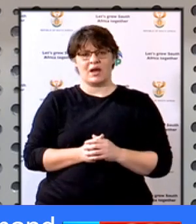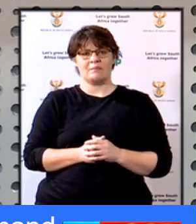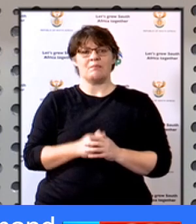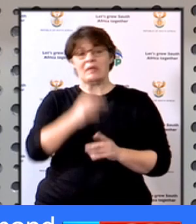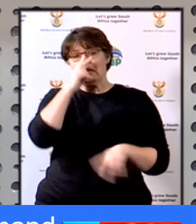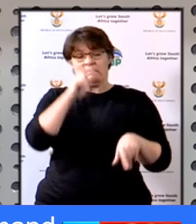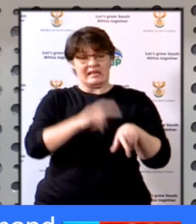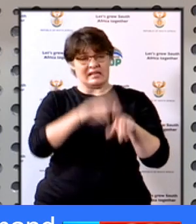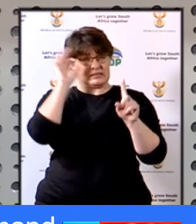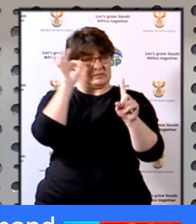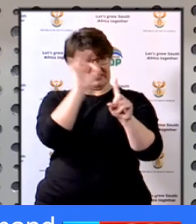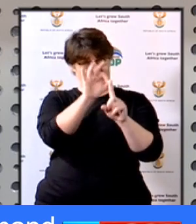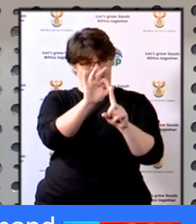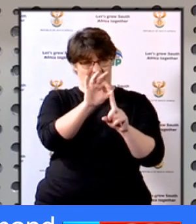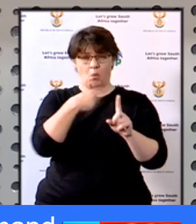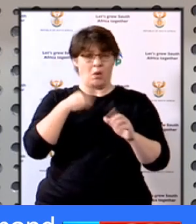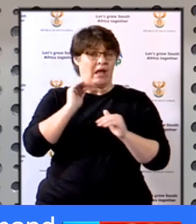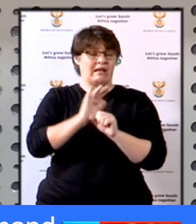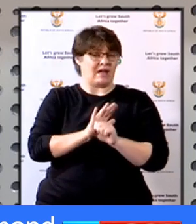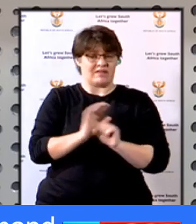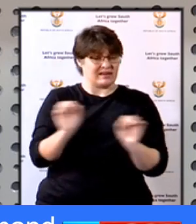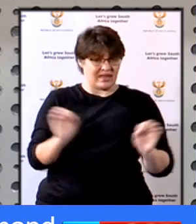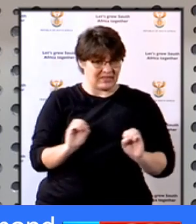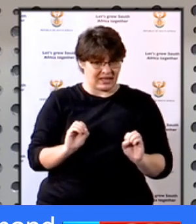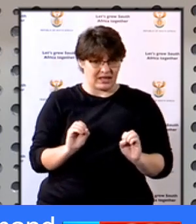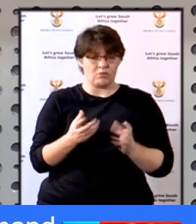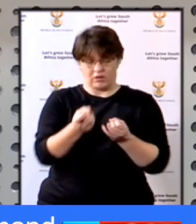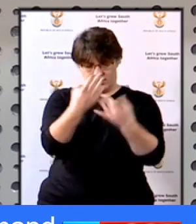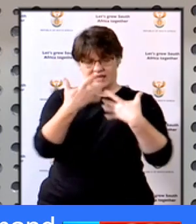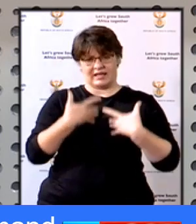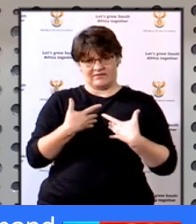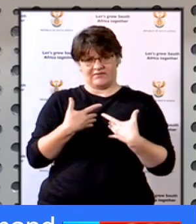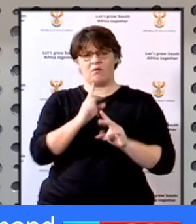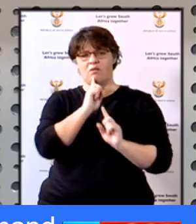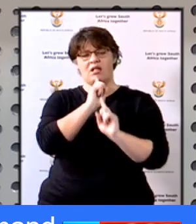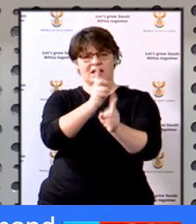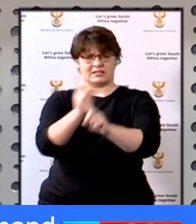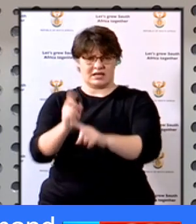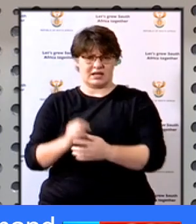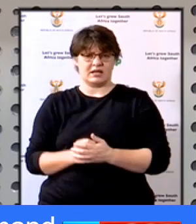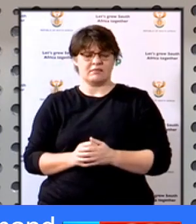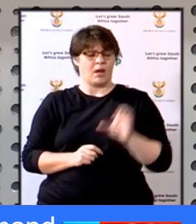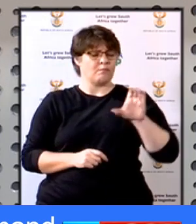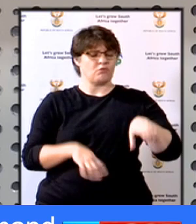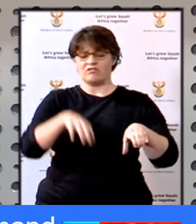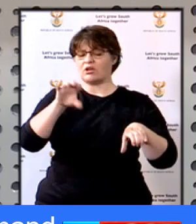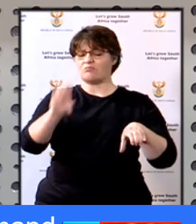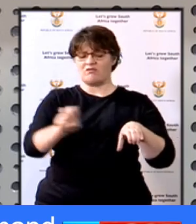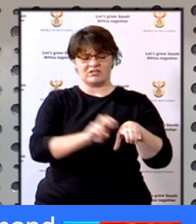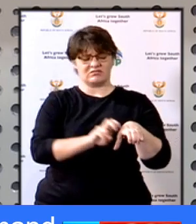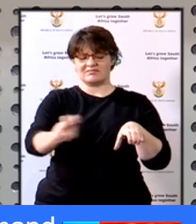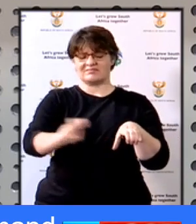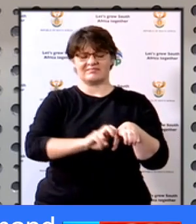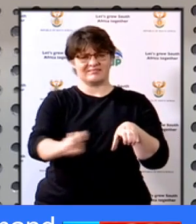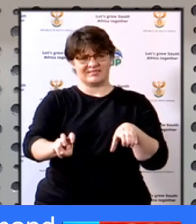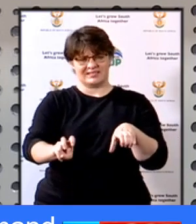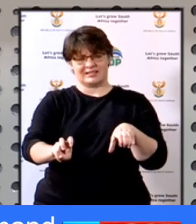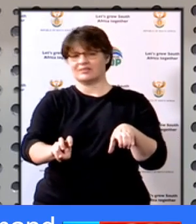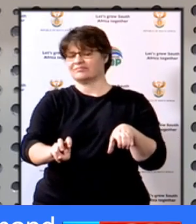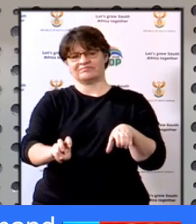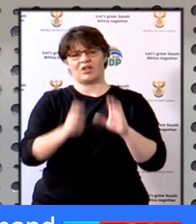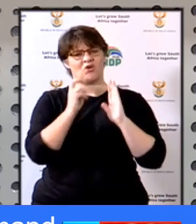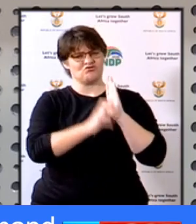question that we haven't covered, it can be brought to our attention. On travel between provinces, I think the regulations set out